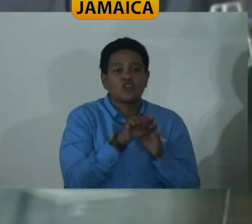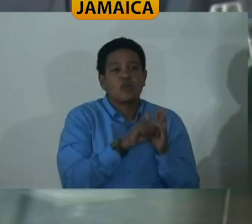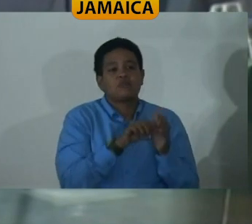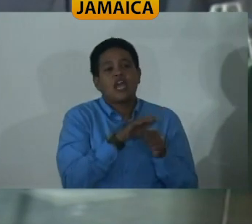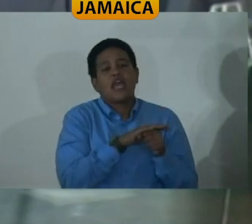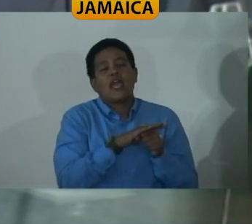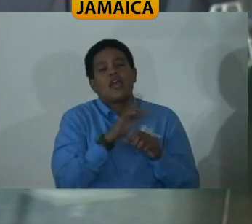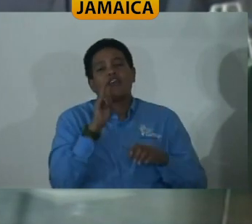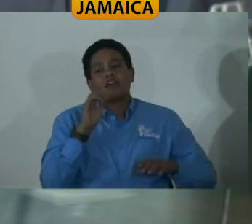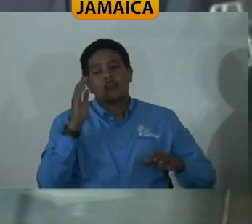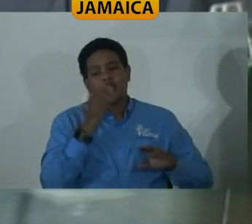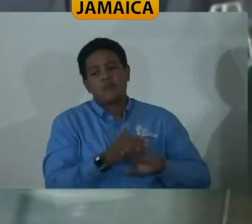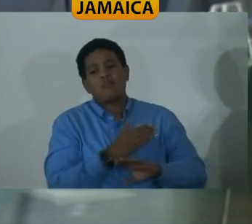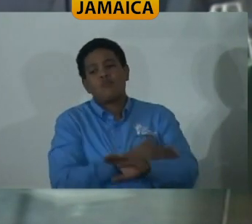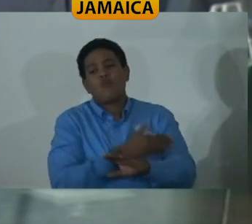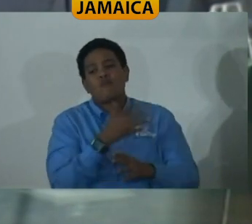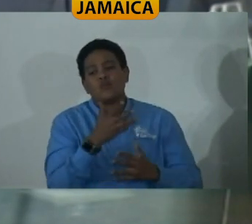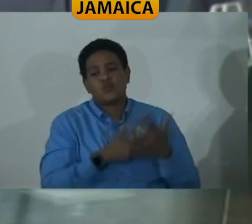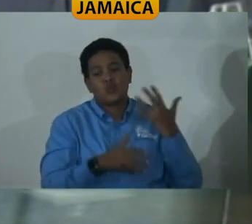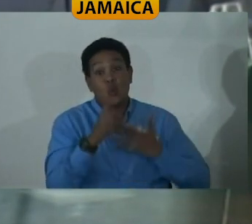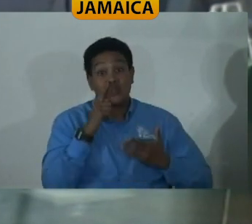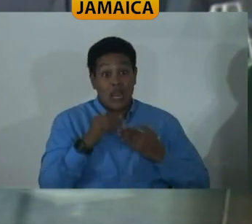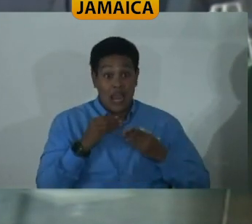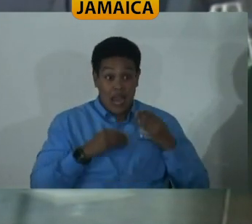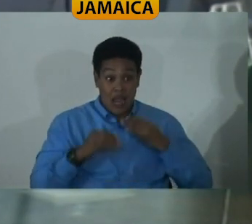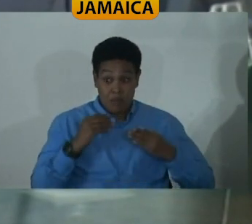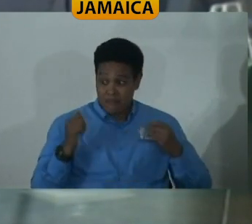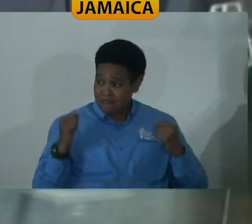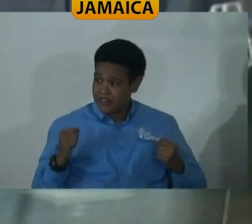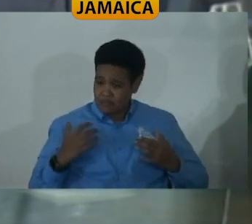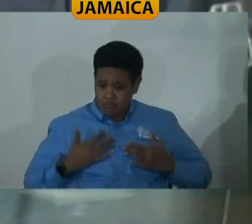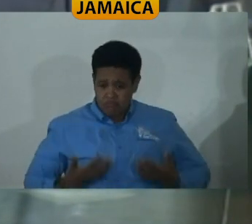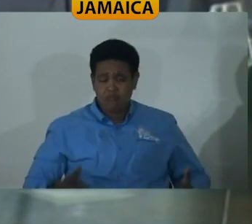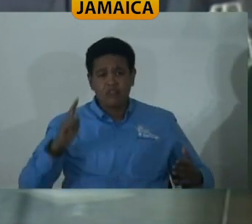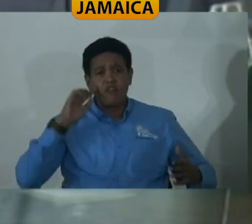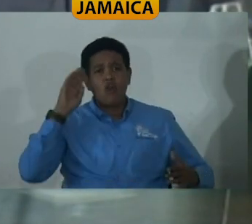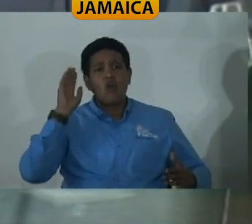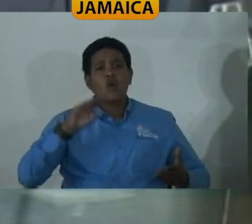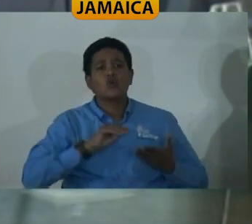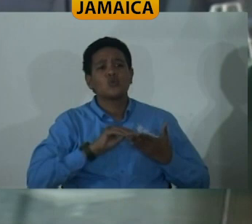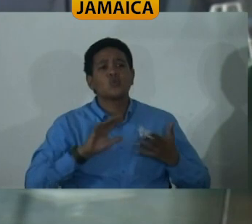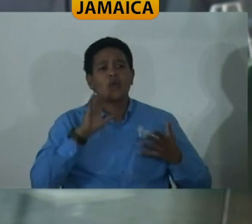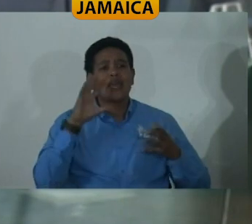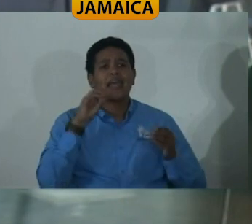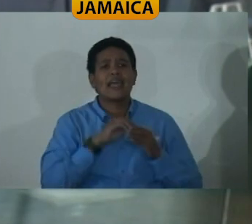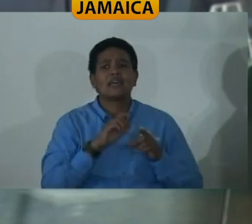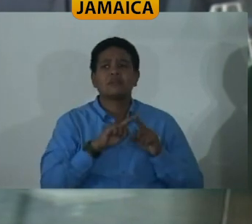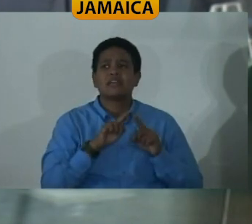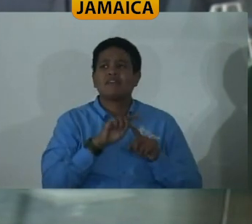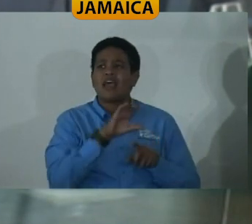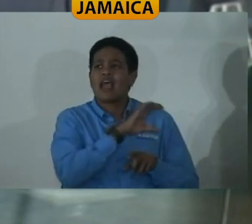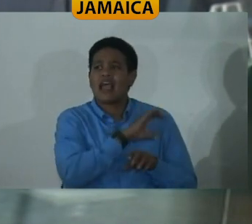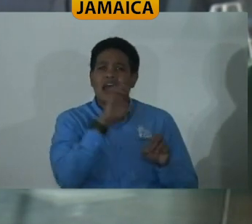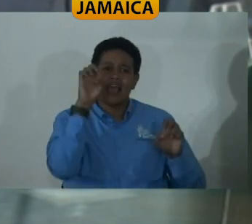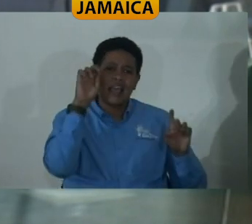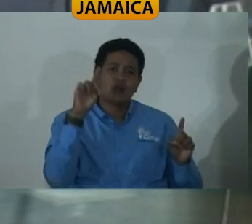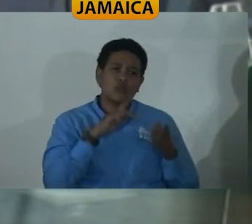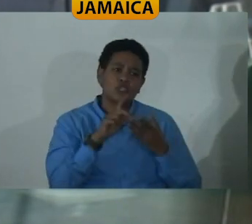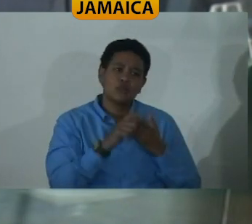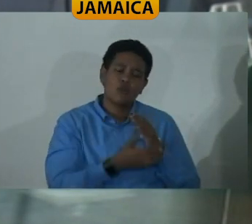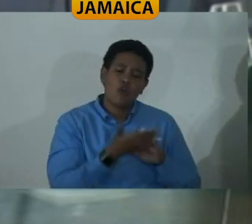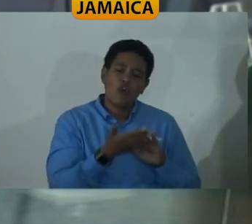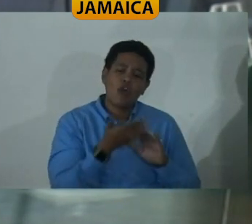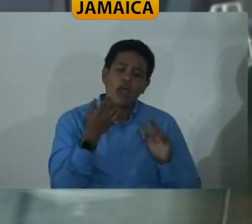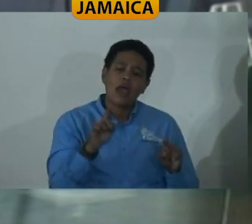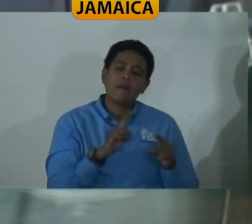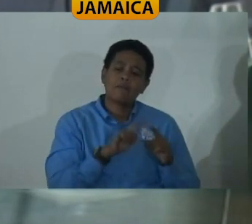and emotional well-being of all students through engagement in a character education program and